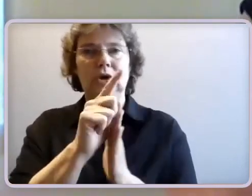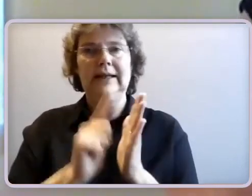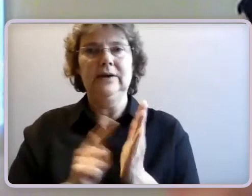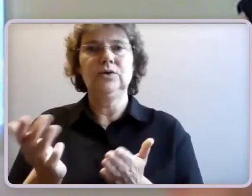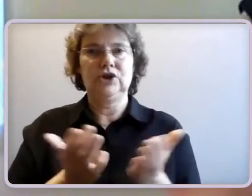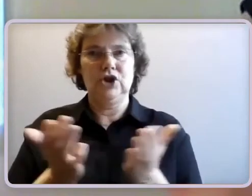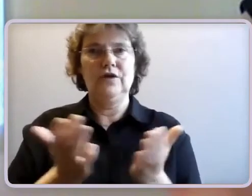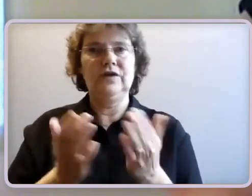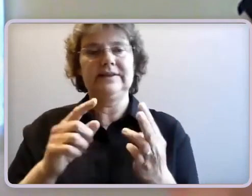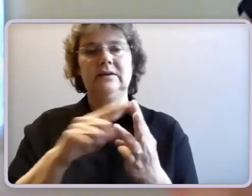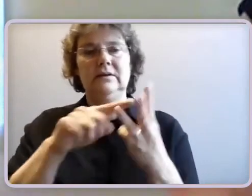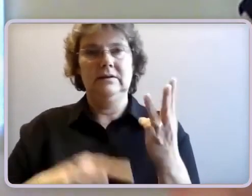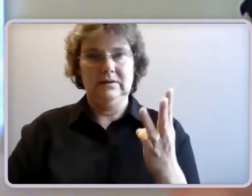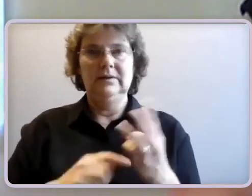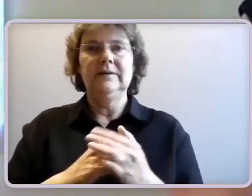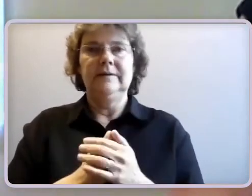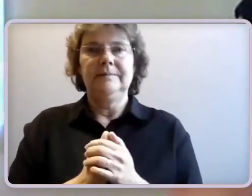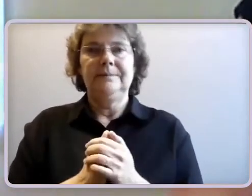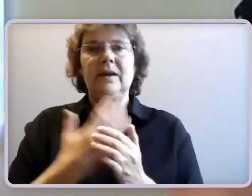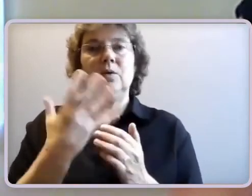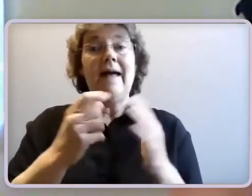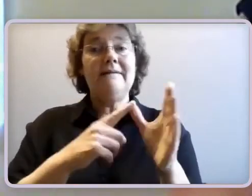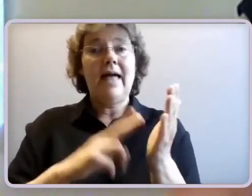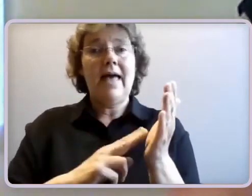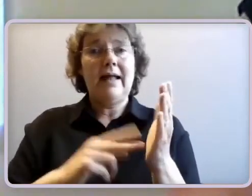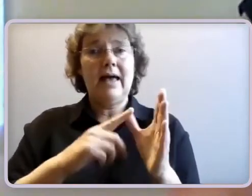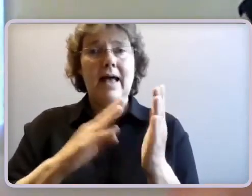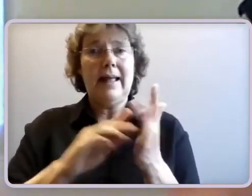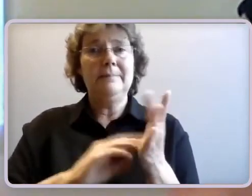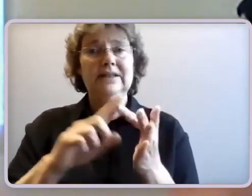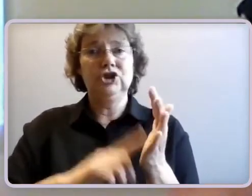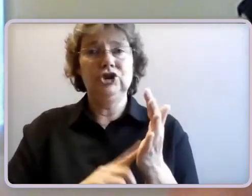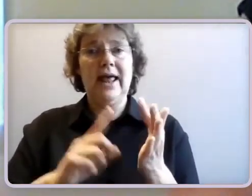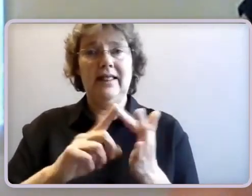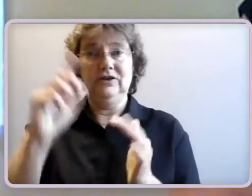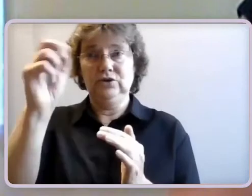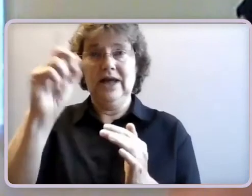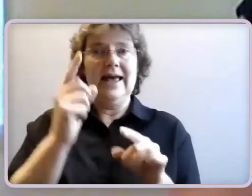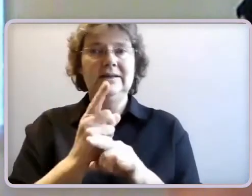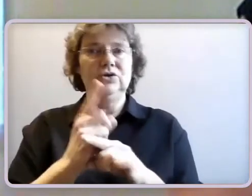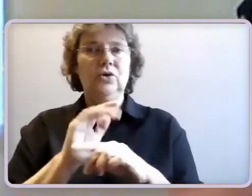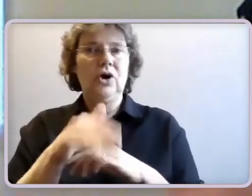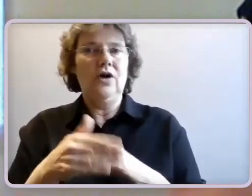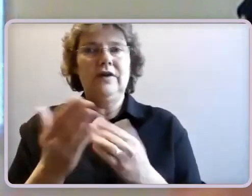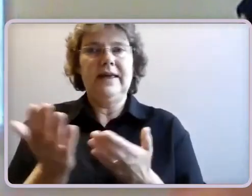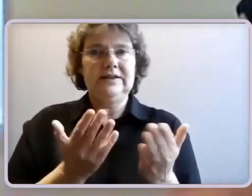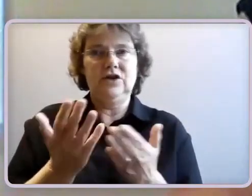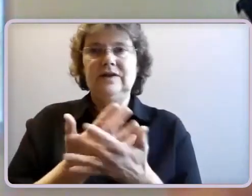Today we have Anna and Michelle with us to talk about the service and how they can work together with advocacy